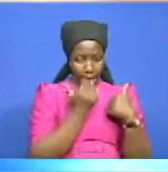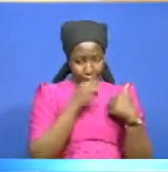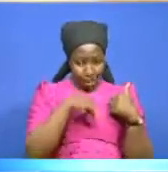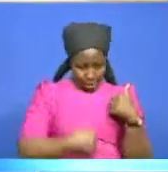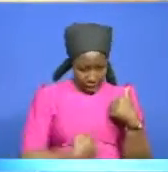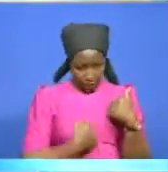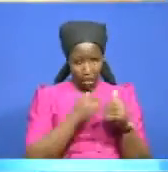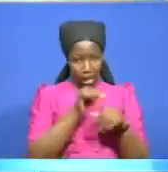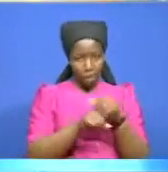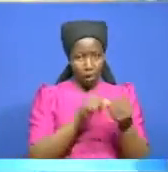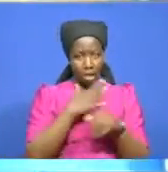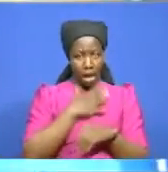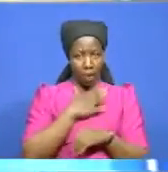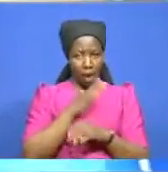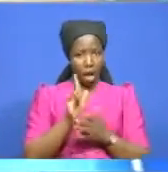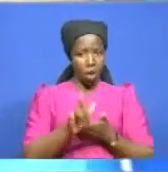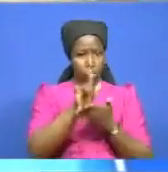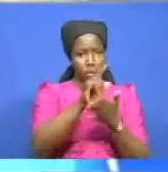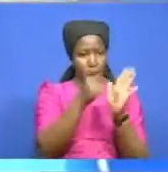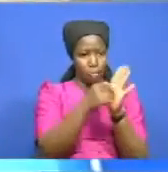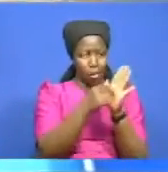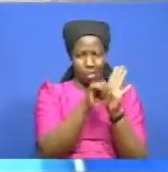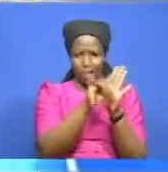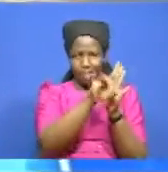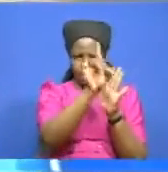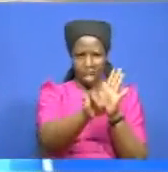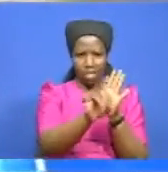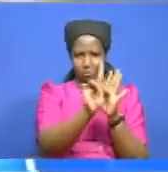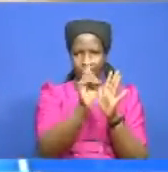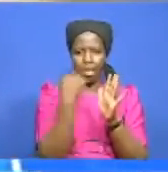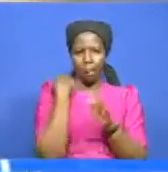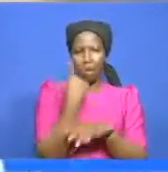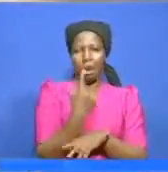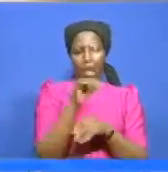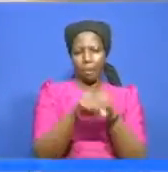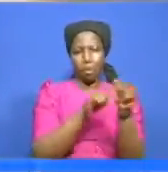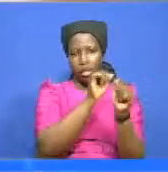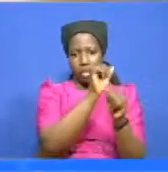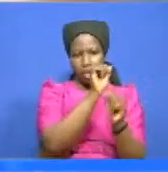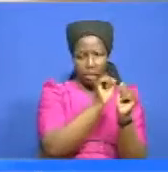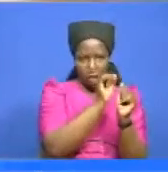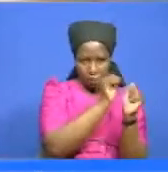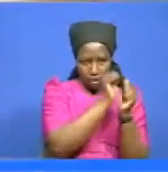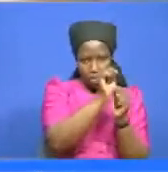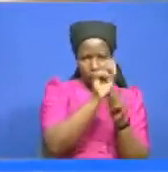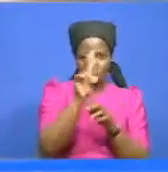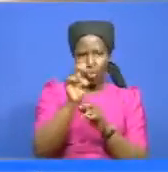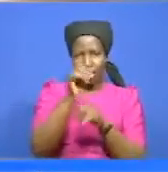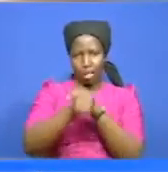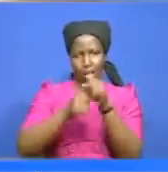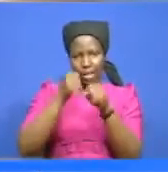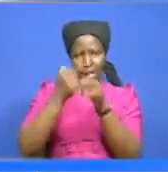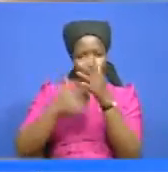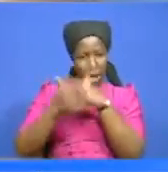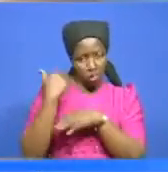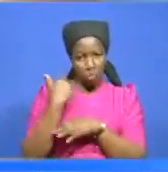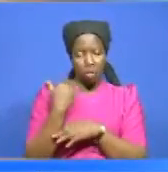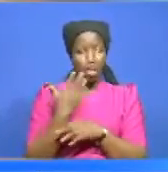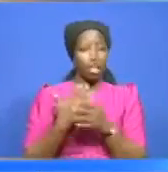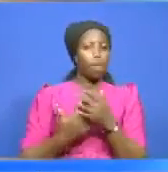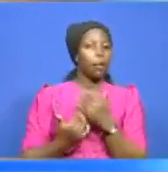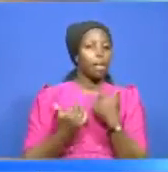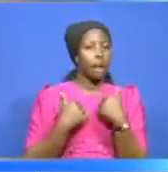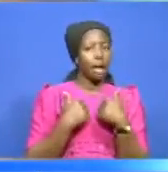lending prudent? That would be the first question. I think about 15, 20 years ago or thereabouts, there used to be a